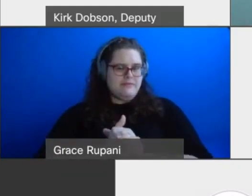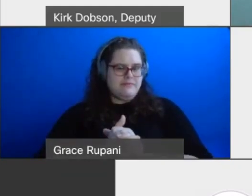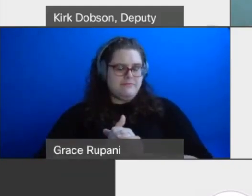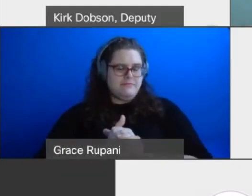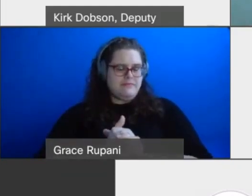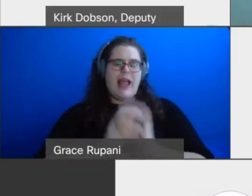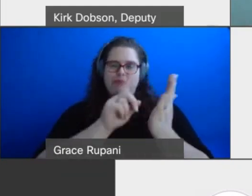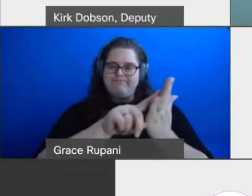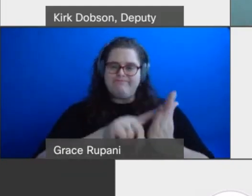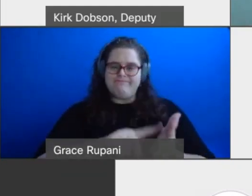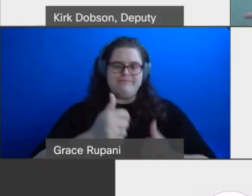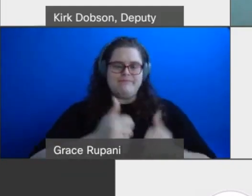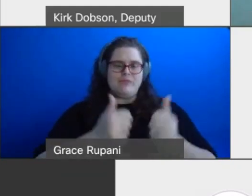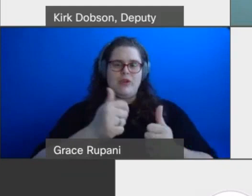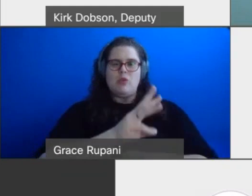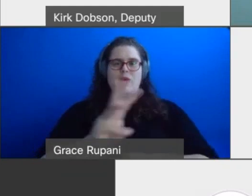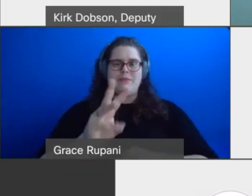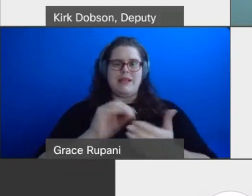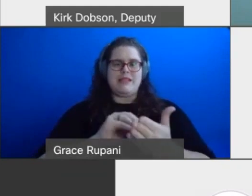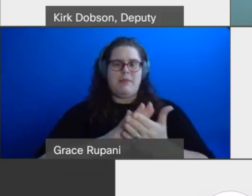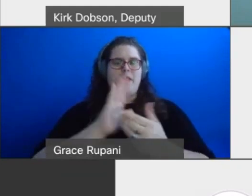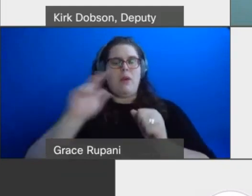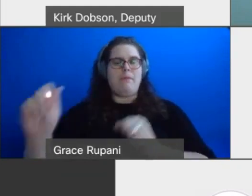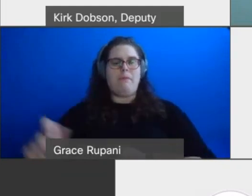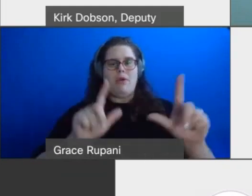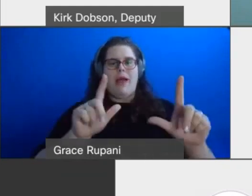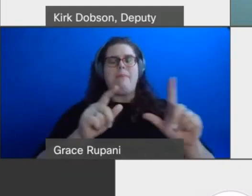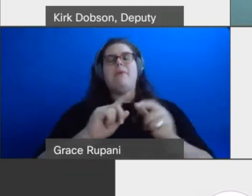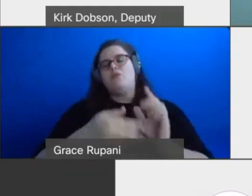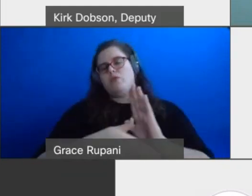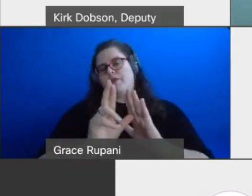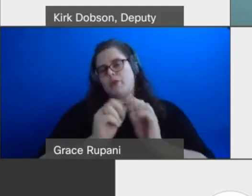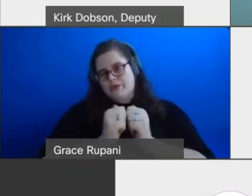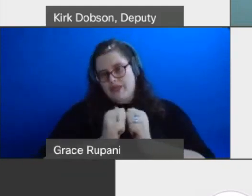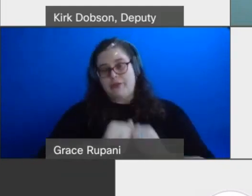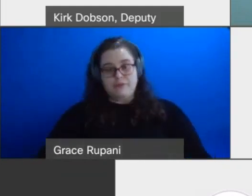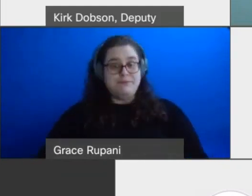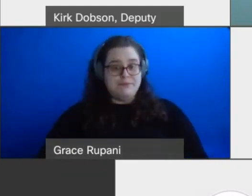the document from the website, I'll pull it up and we can walk through it.